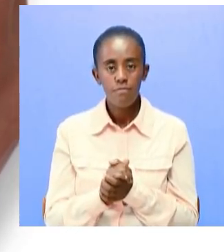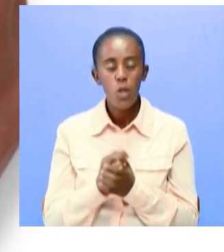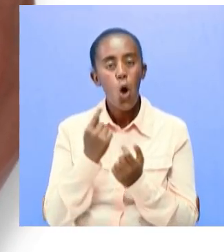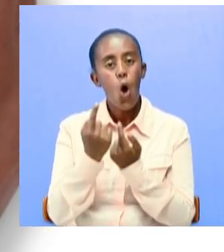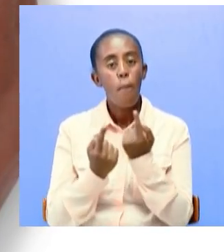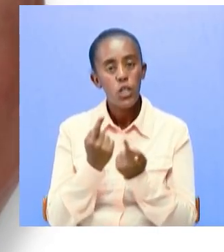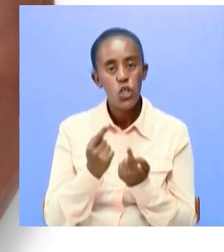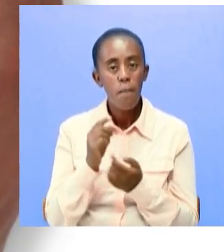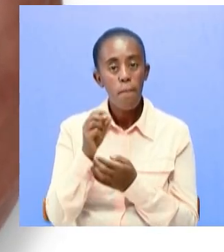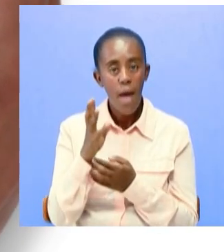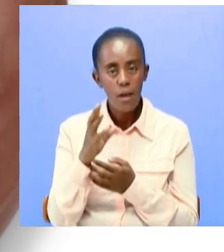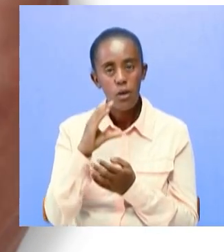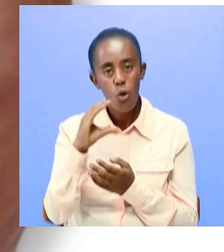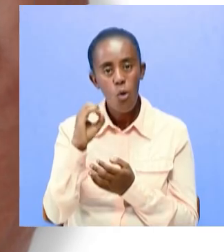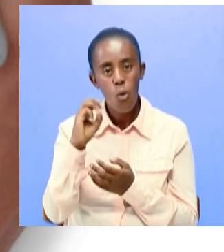Commercial Bank